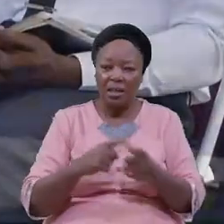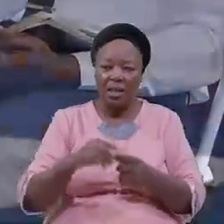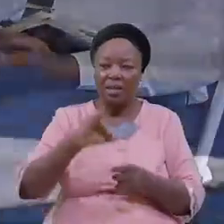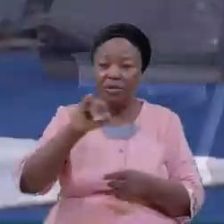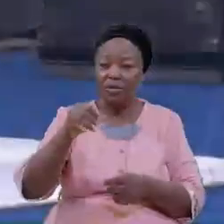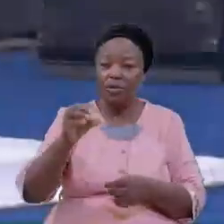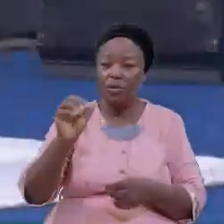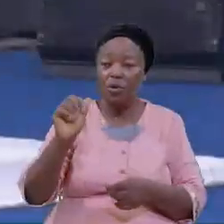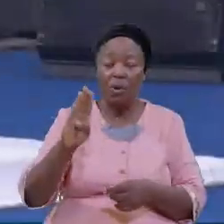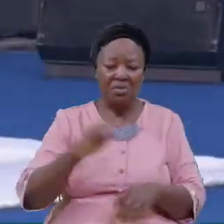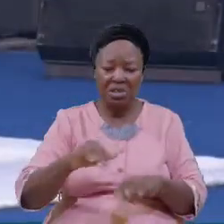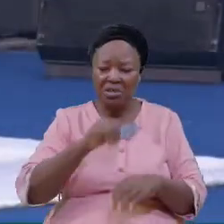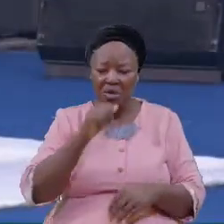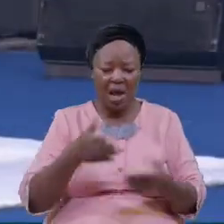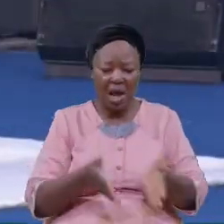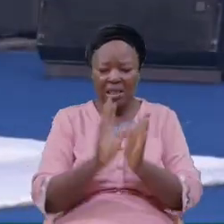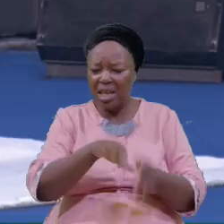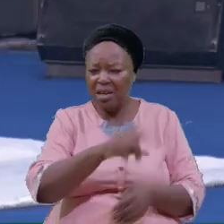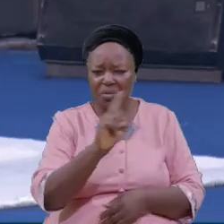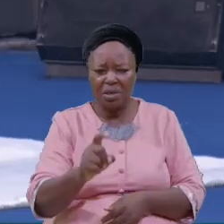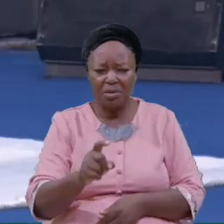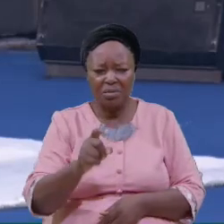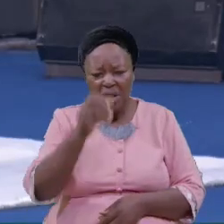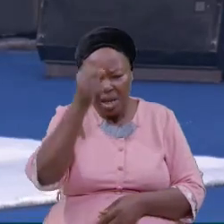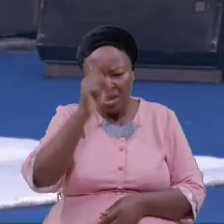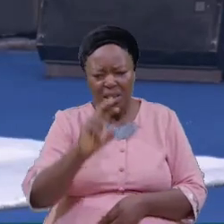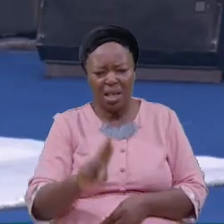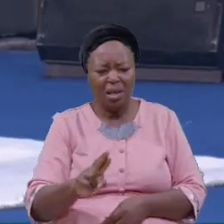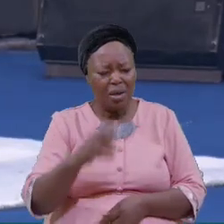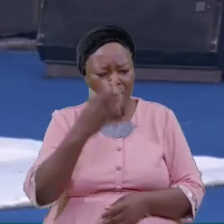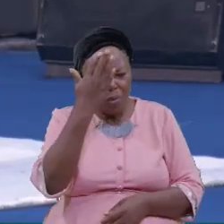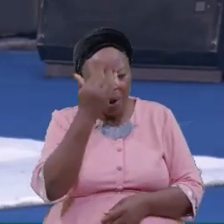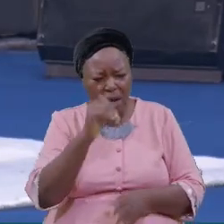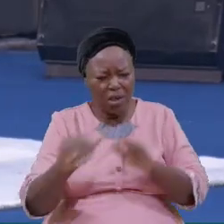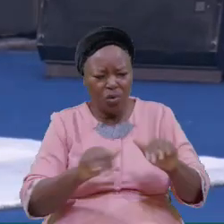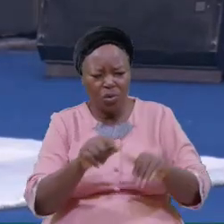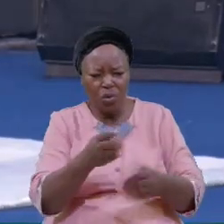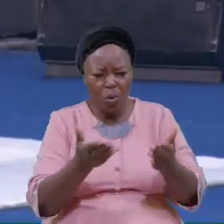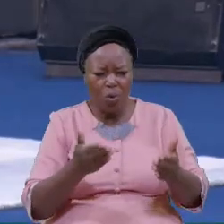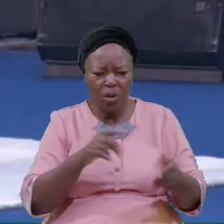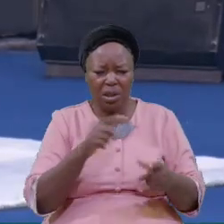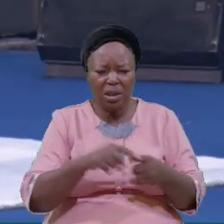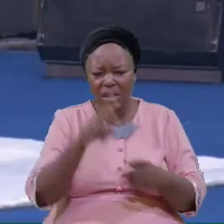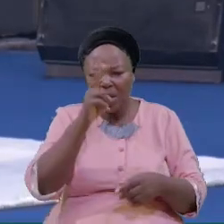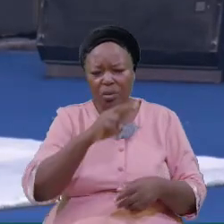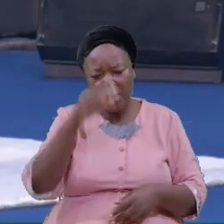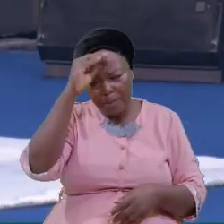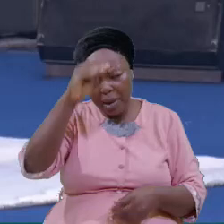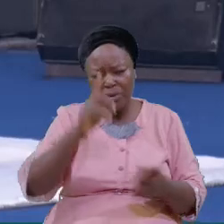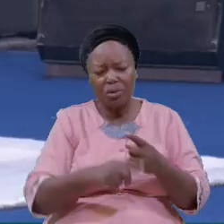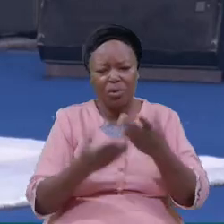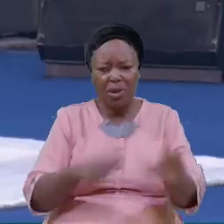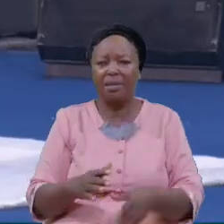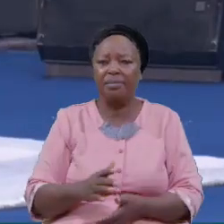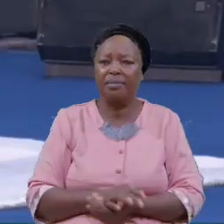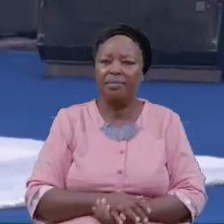question. Sir, why would you want an innocent man to die?